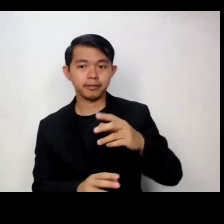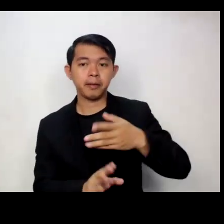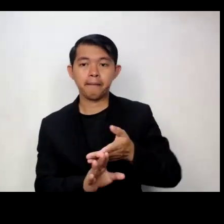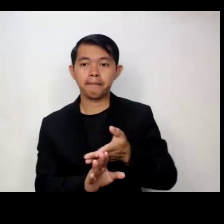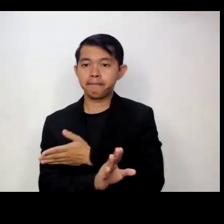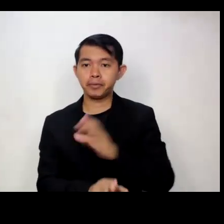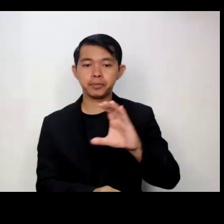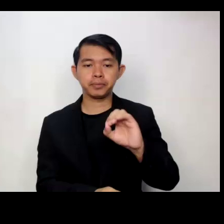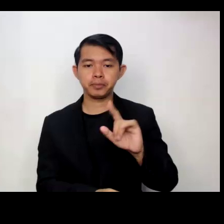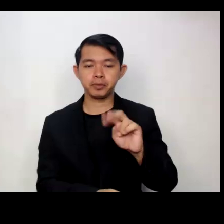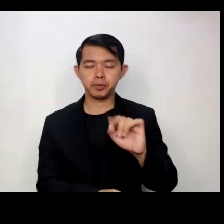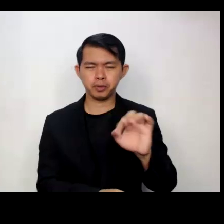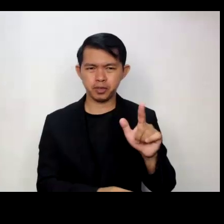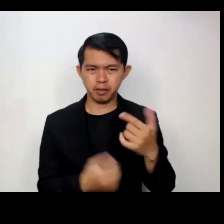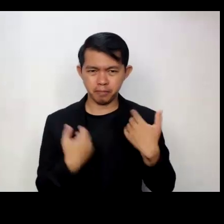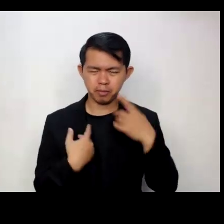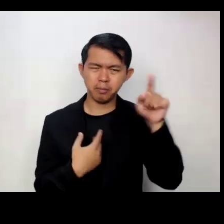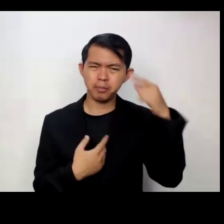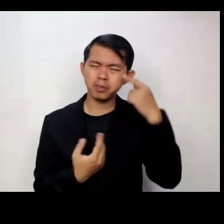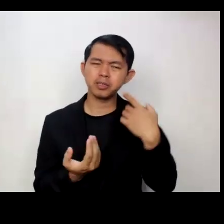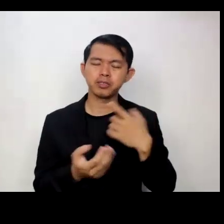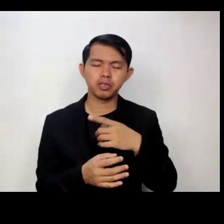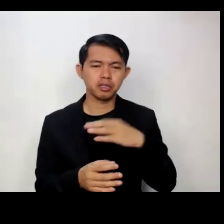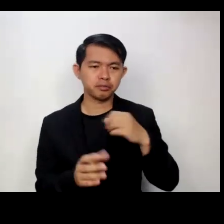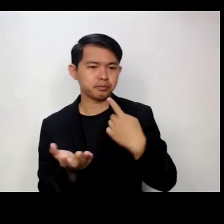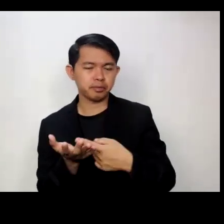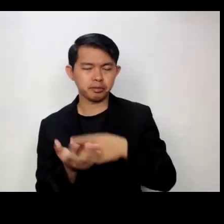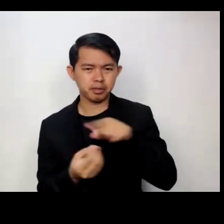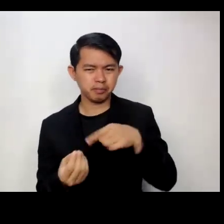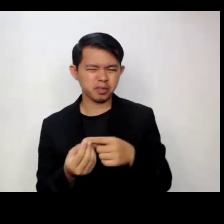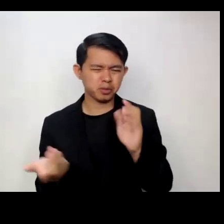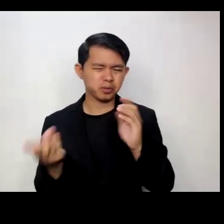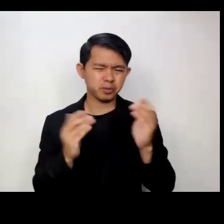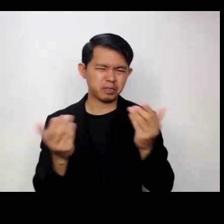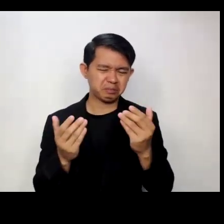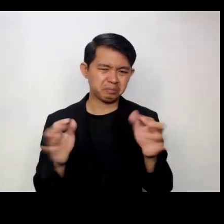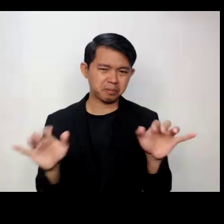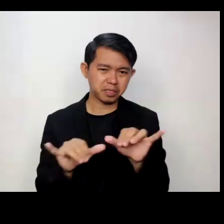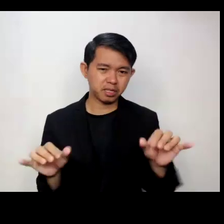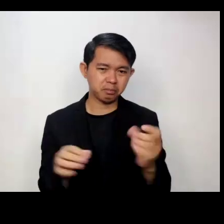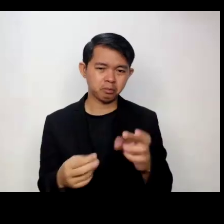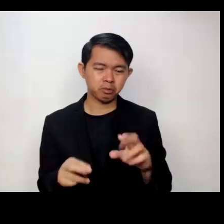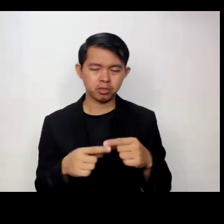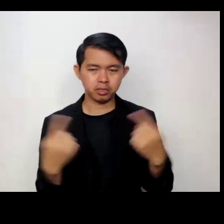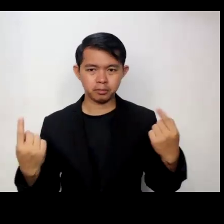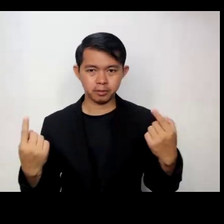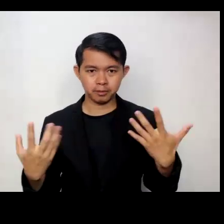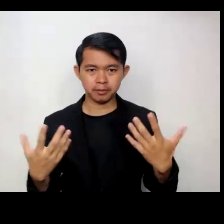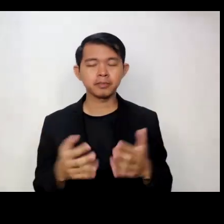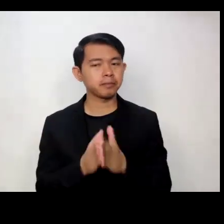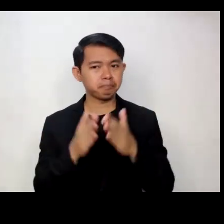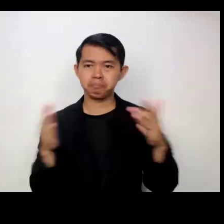and gender tensions that position debates about these distinctions and similarities? Also a very big